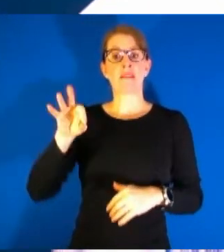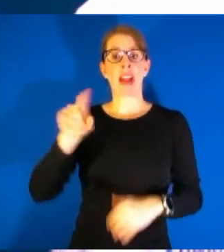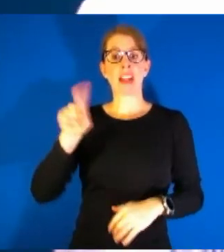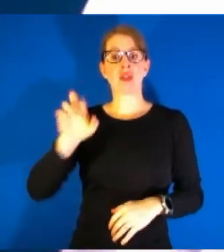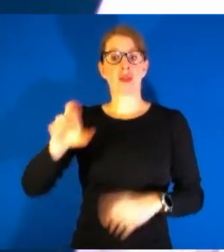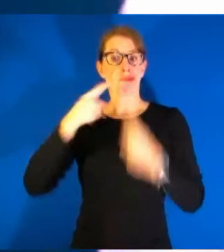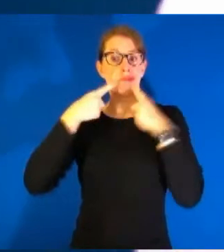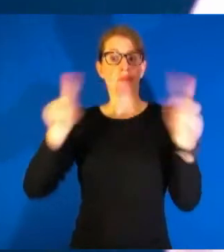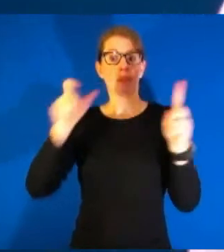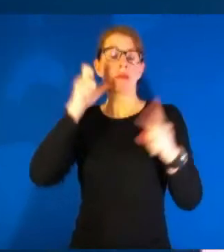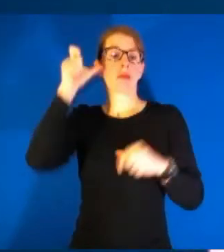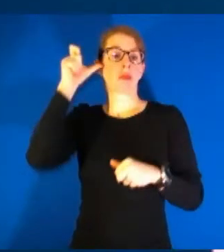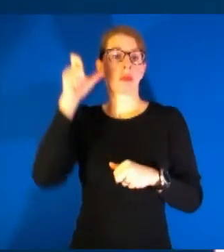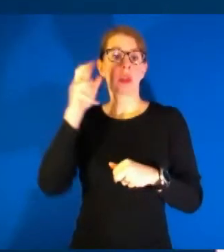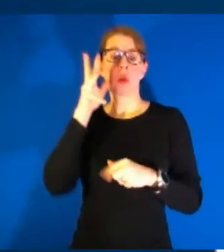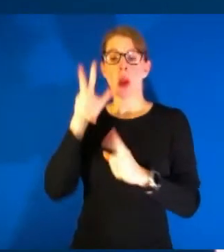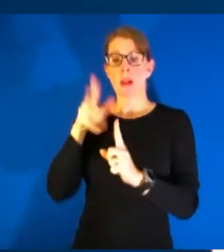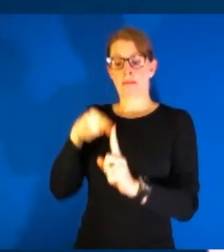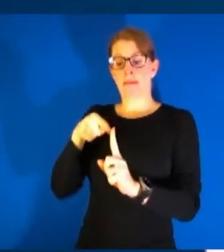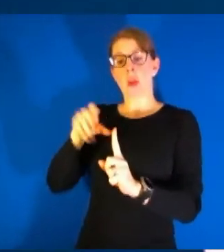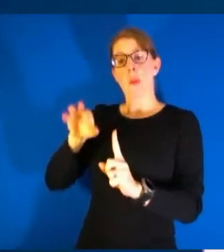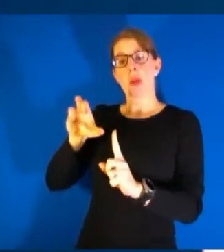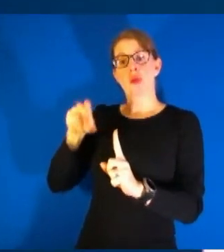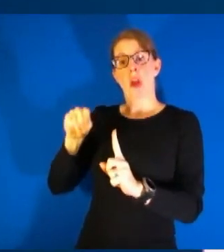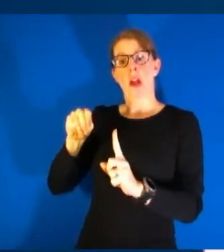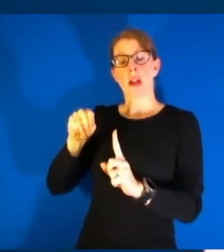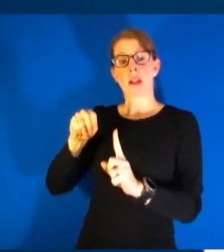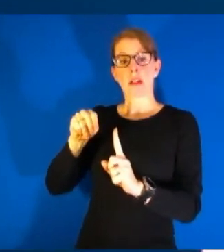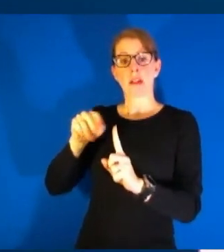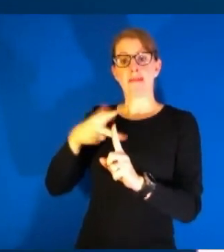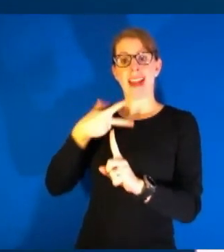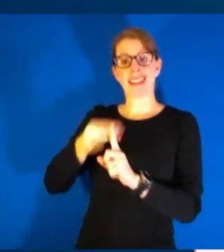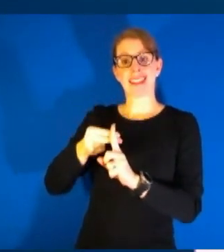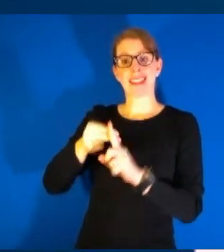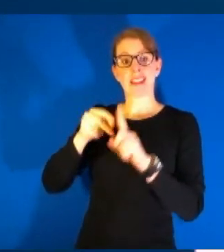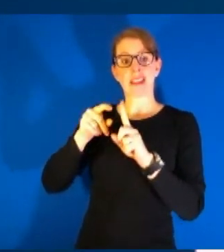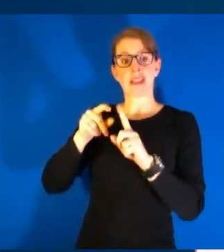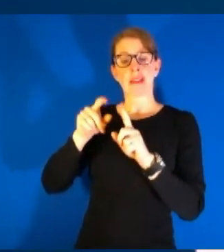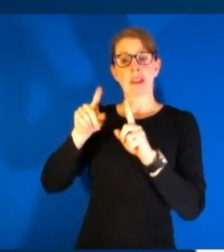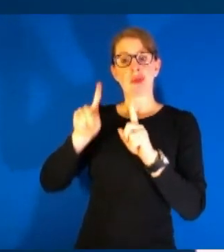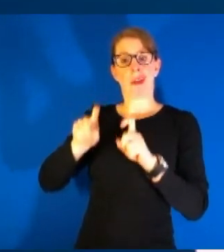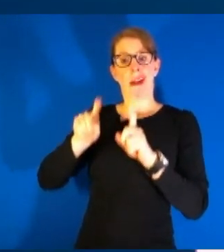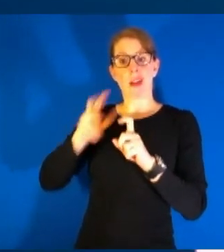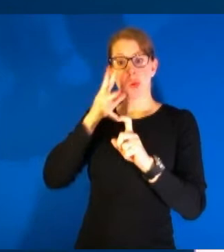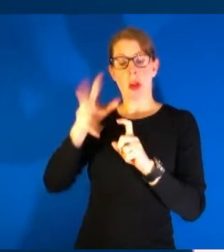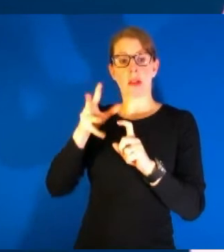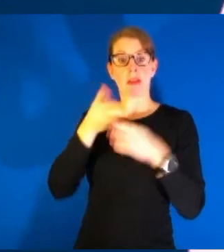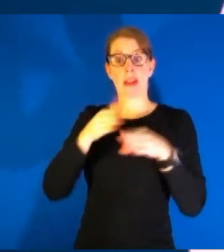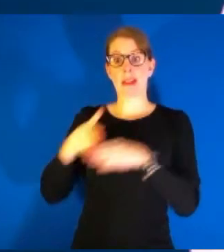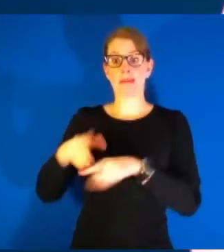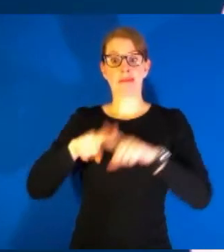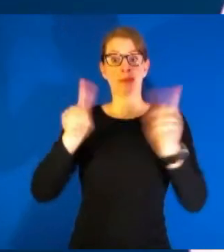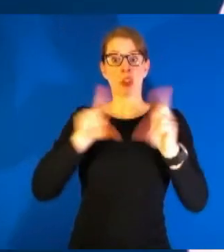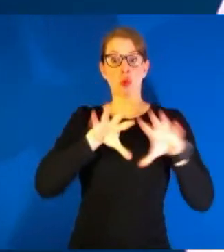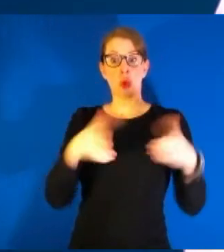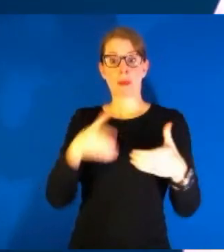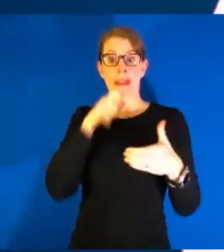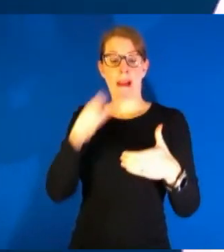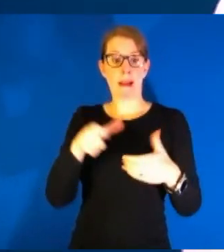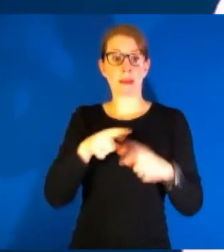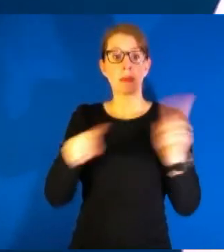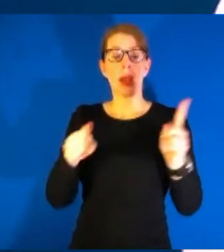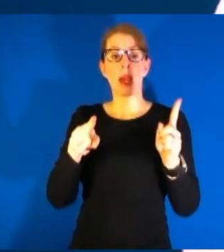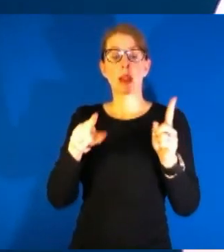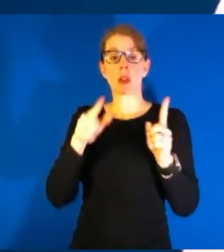more Omicron-specific vaccine trials. They have it divided up into different groups, and they're going to look at a whole new